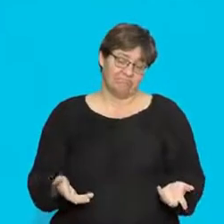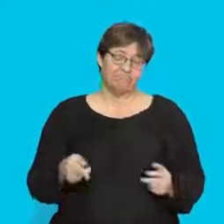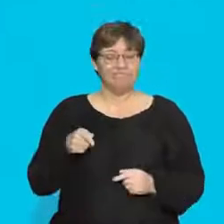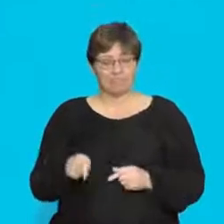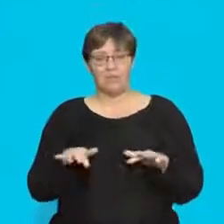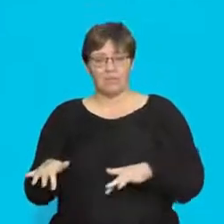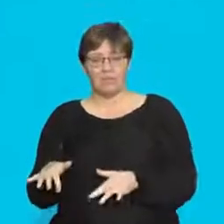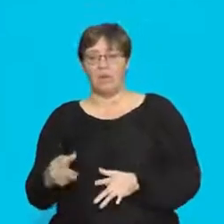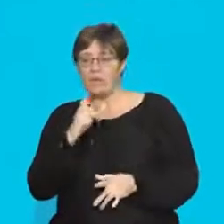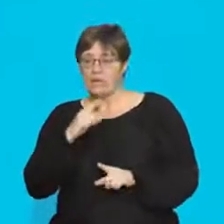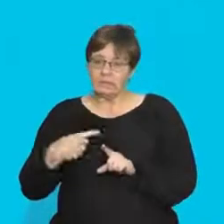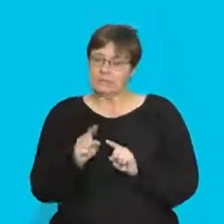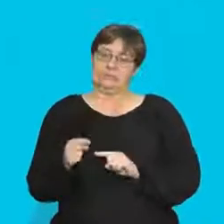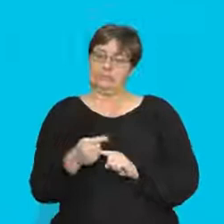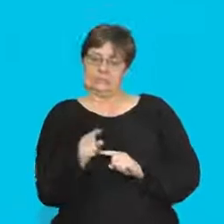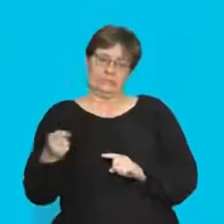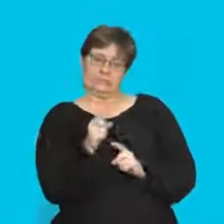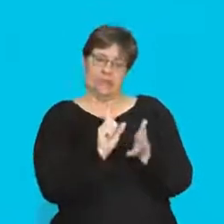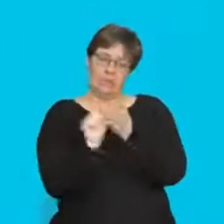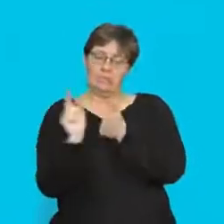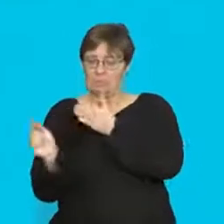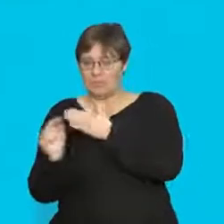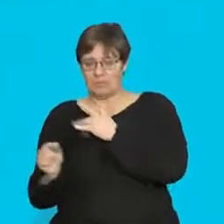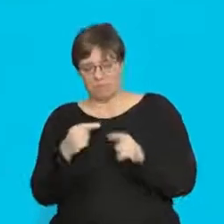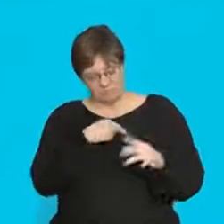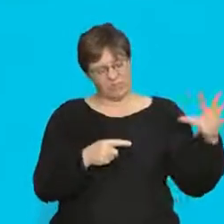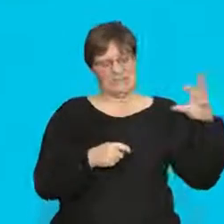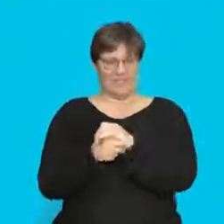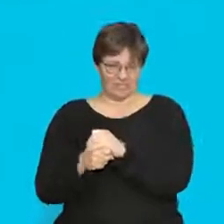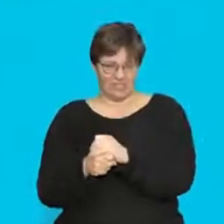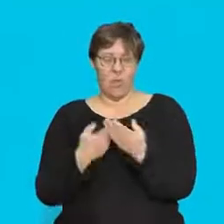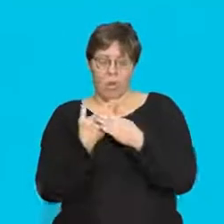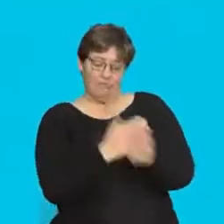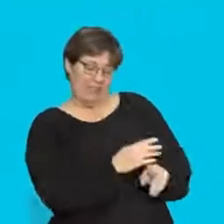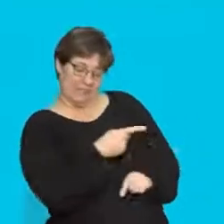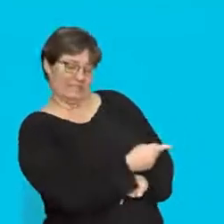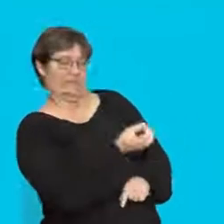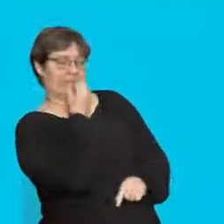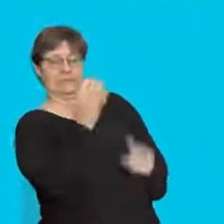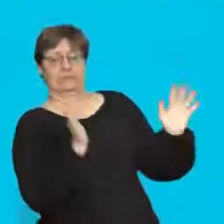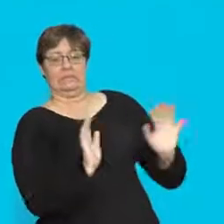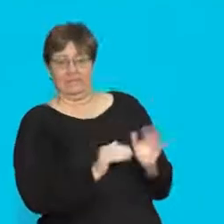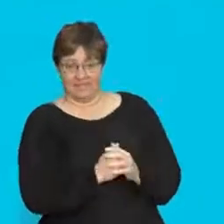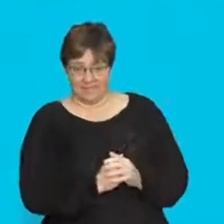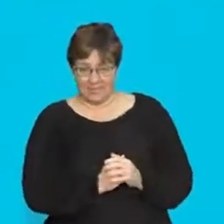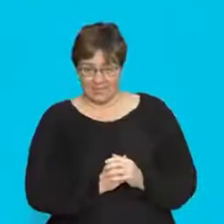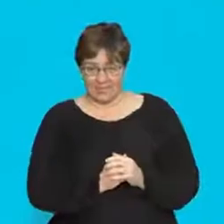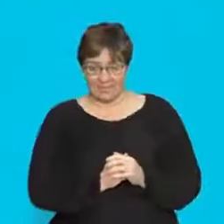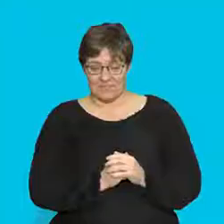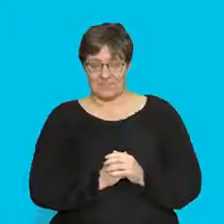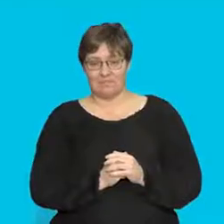is the population that does the running away or the swimming away or the trying to avoid being eaten action.